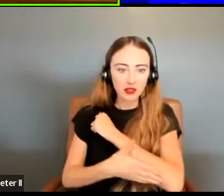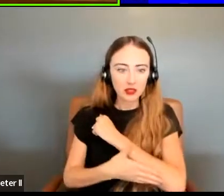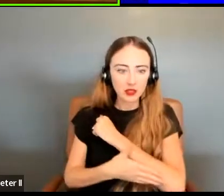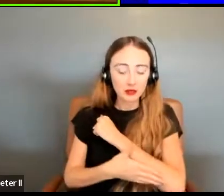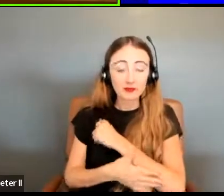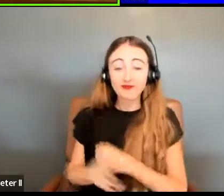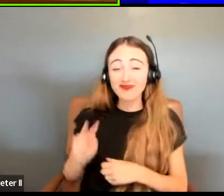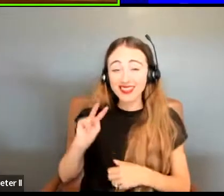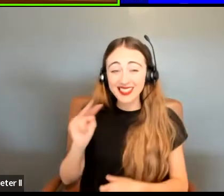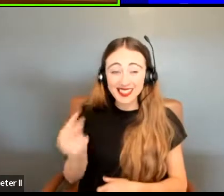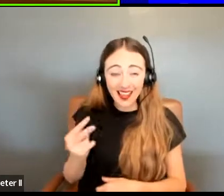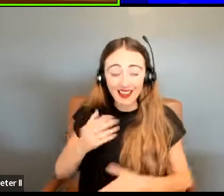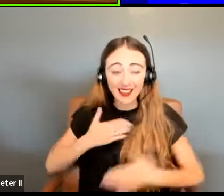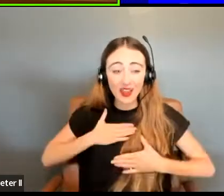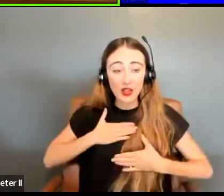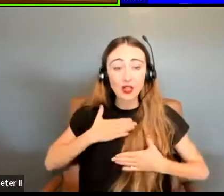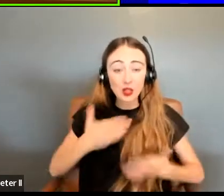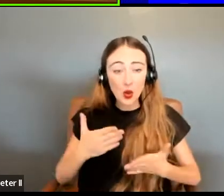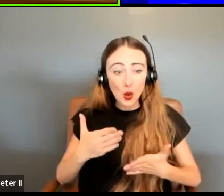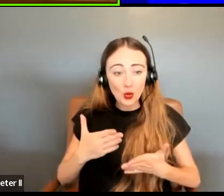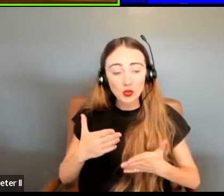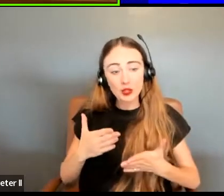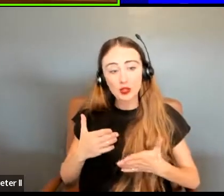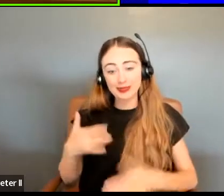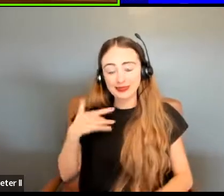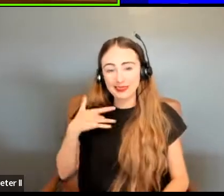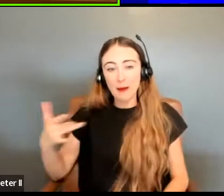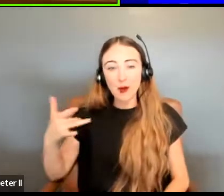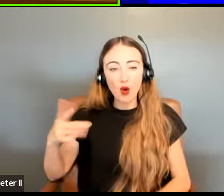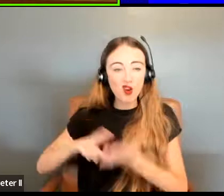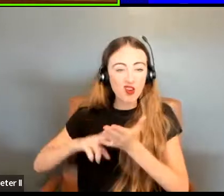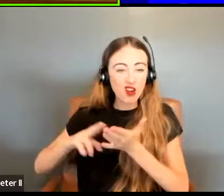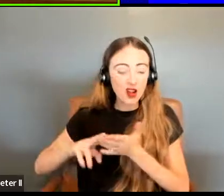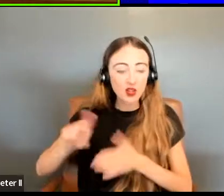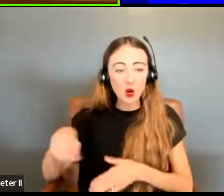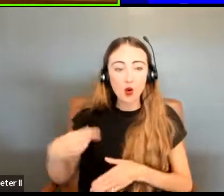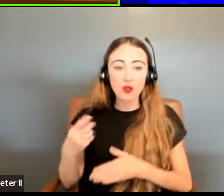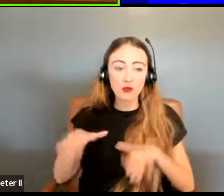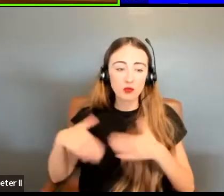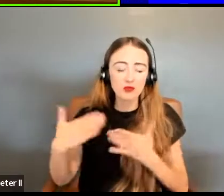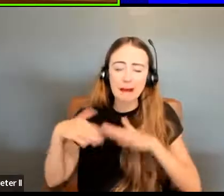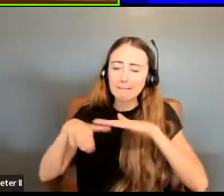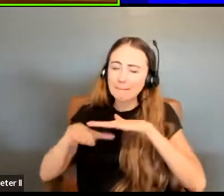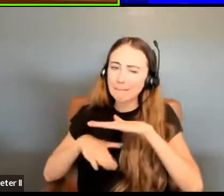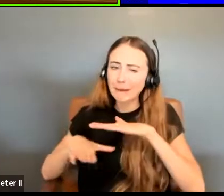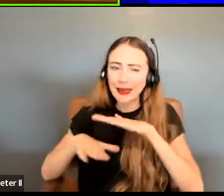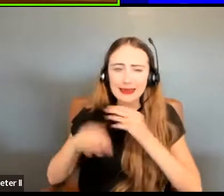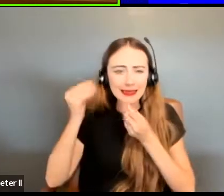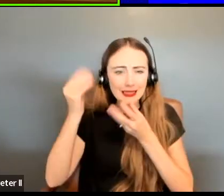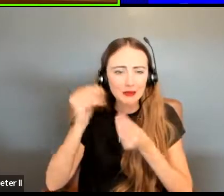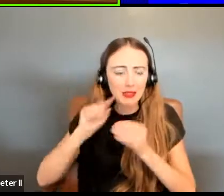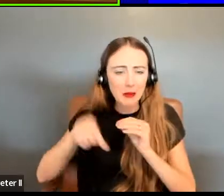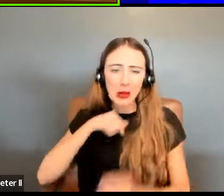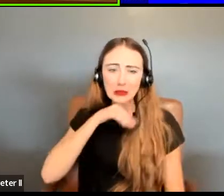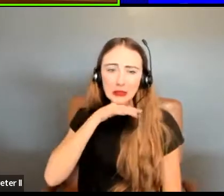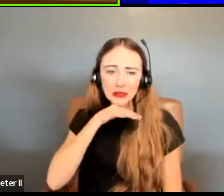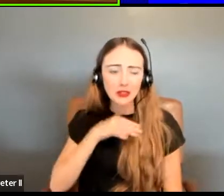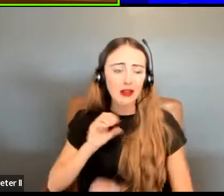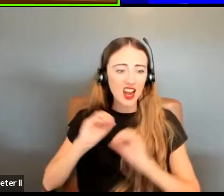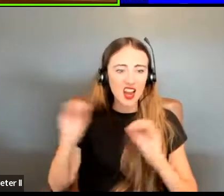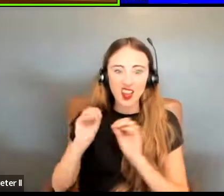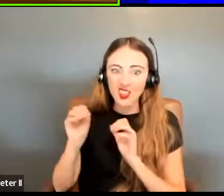Second, the disclosure provisions in a typical real estate contract provide only the most basic information on the soil, nothing